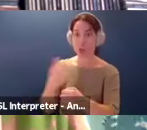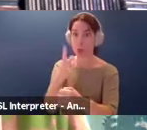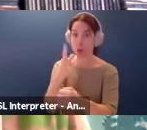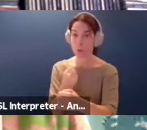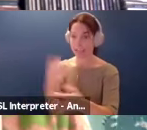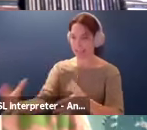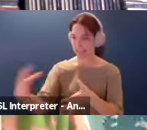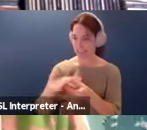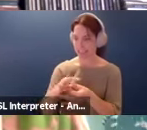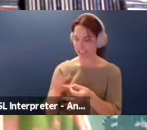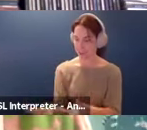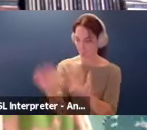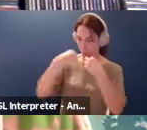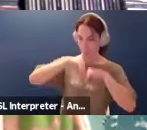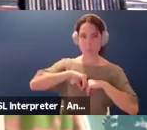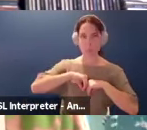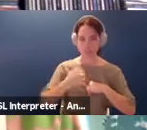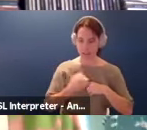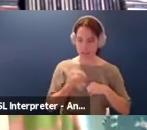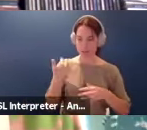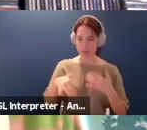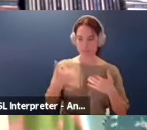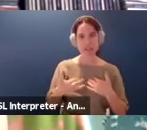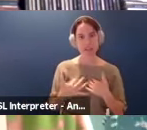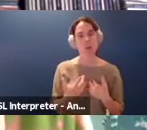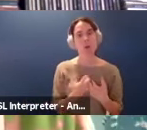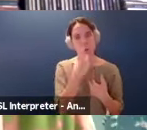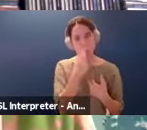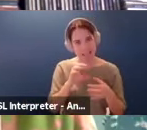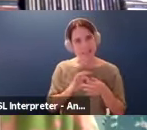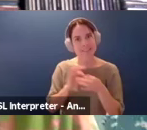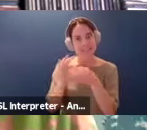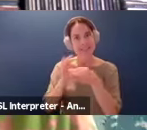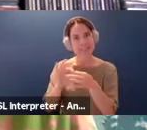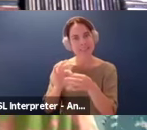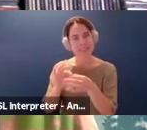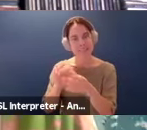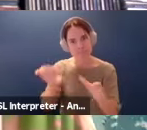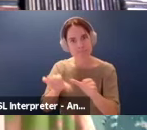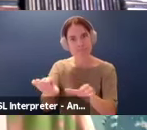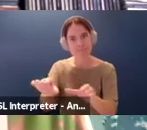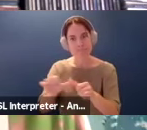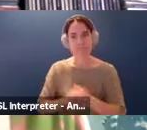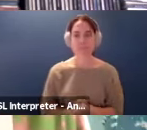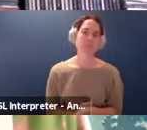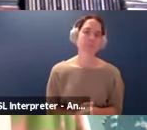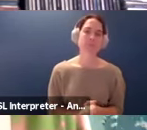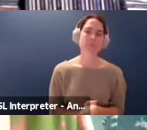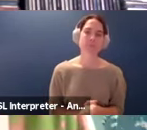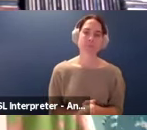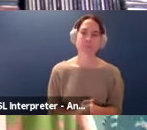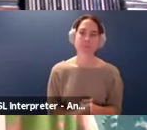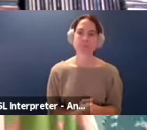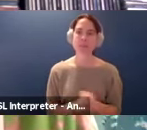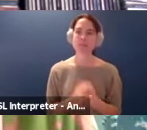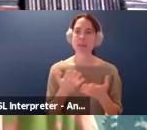and our brothers and sisters in the sangha in our community are speaking of their pain not